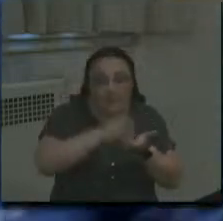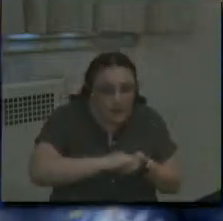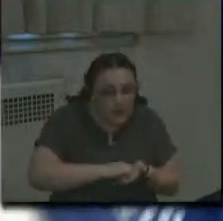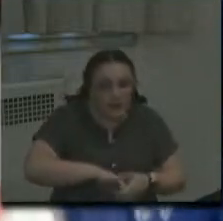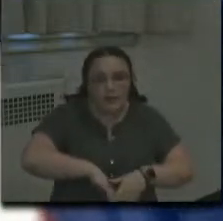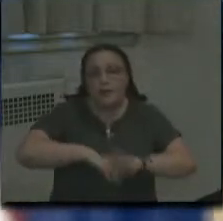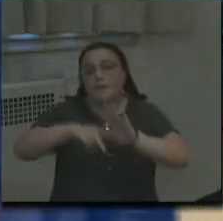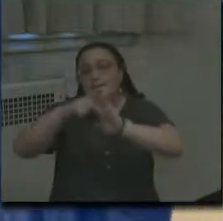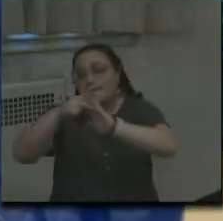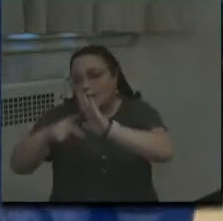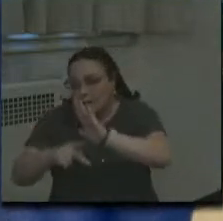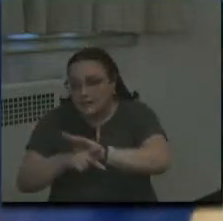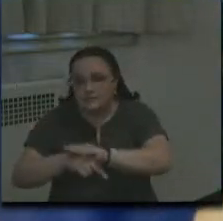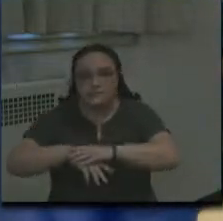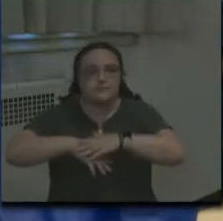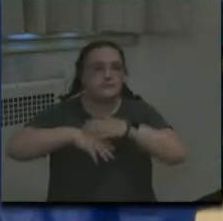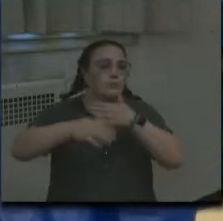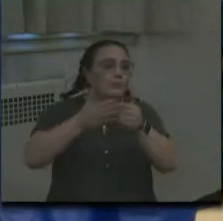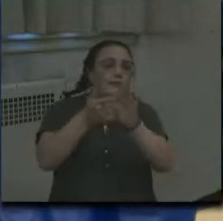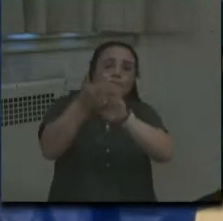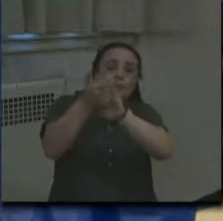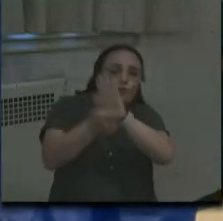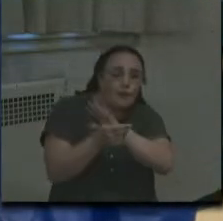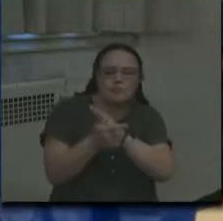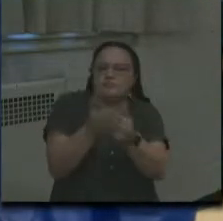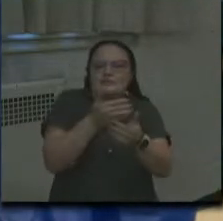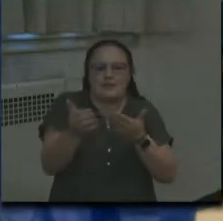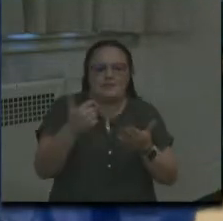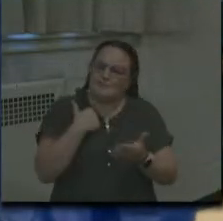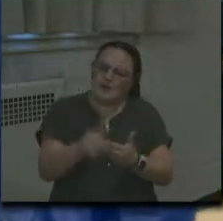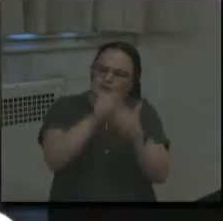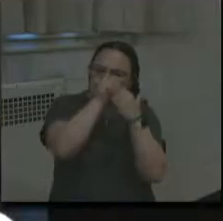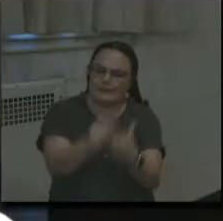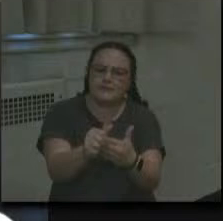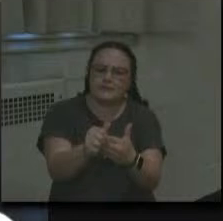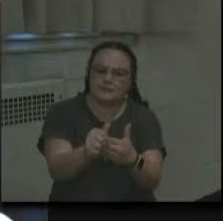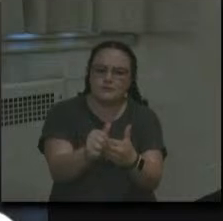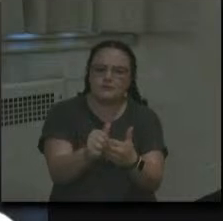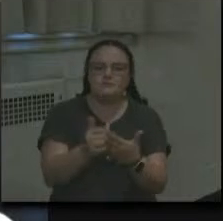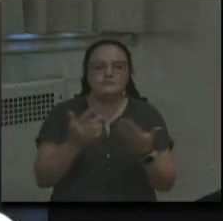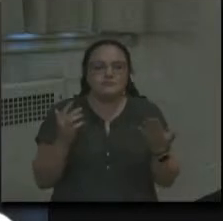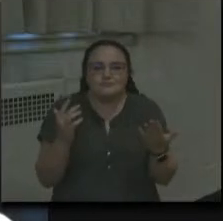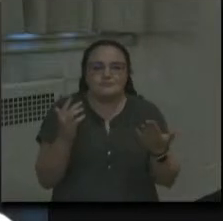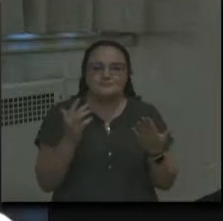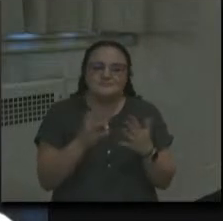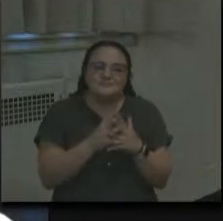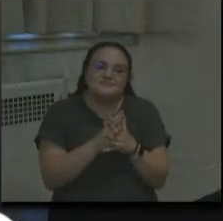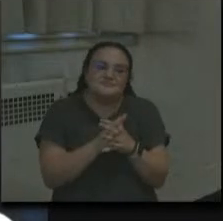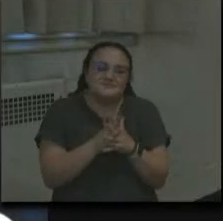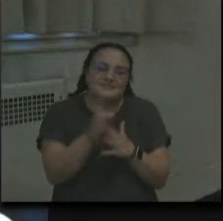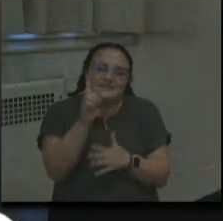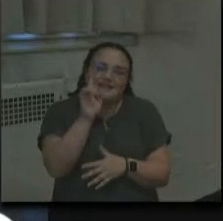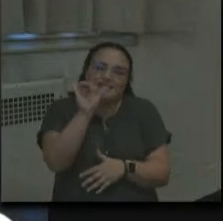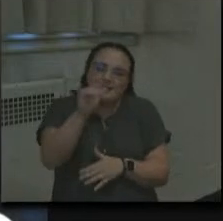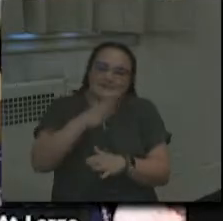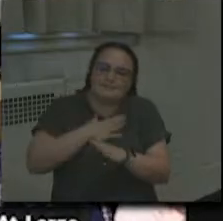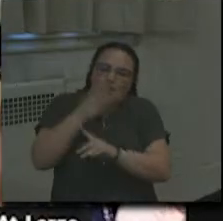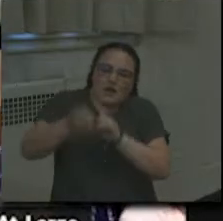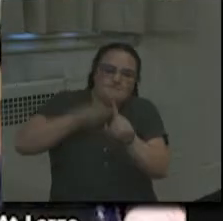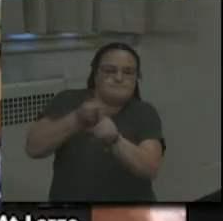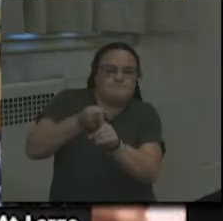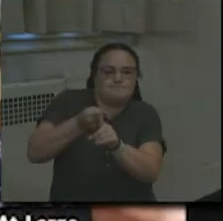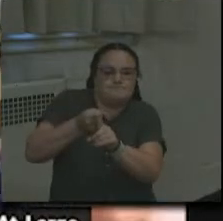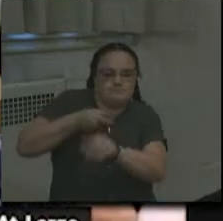of policy and legislation. So I just think that will be my legacy.